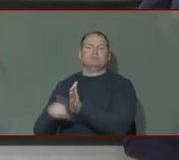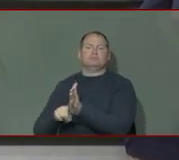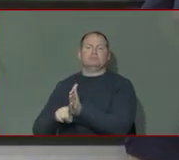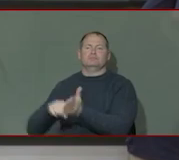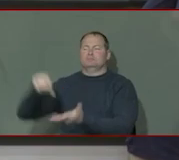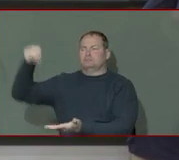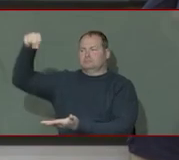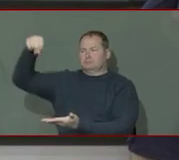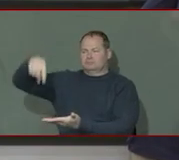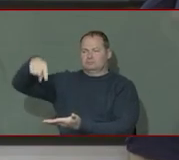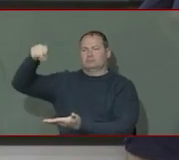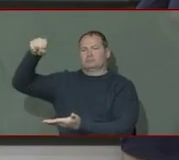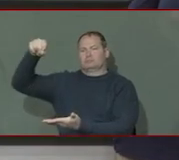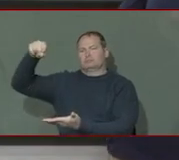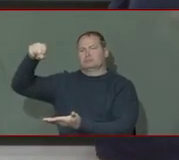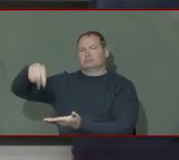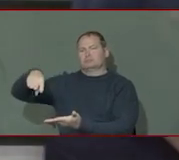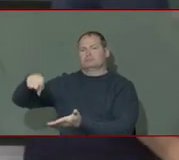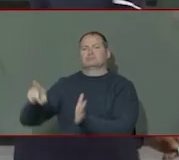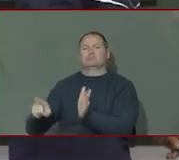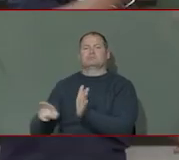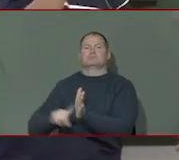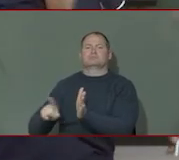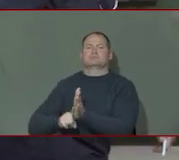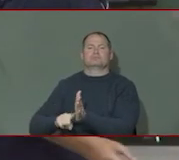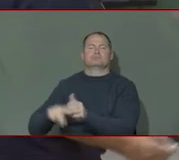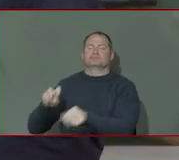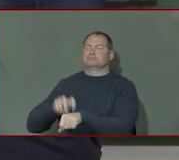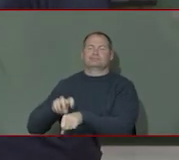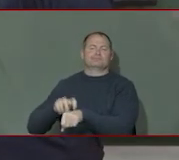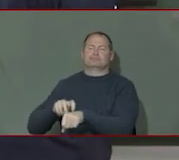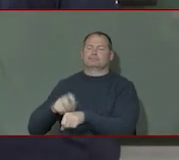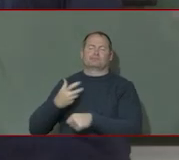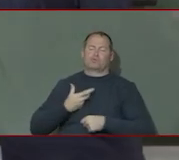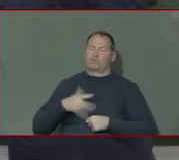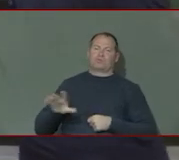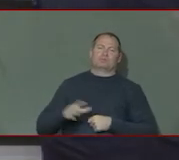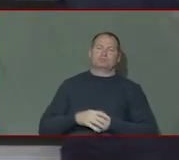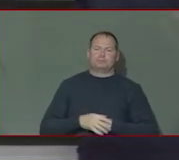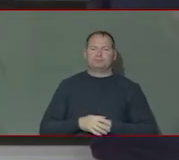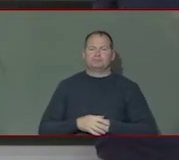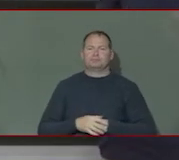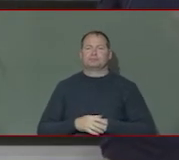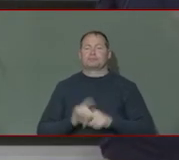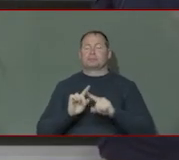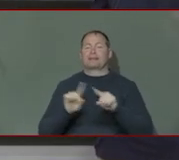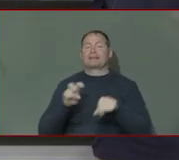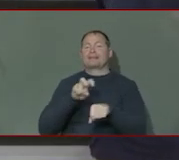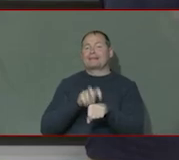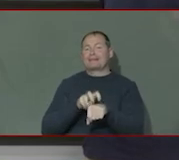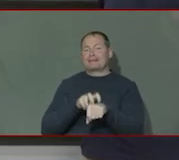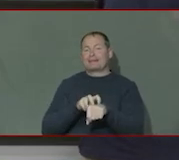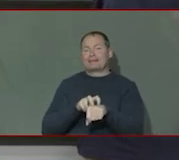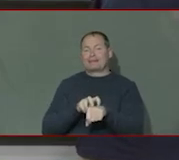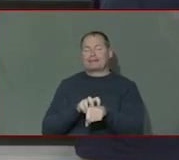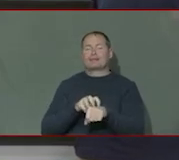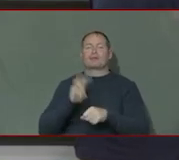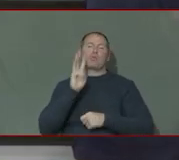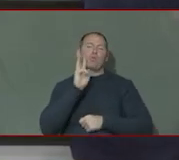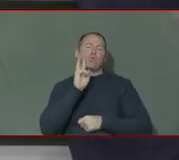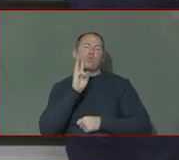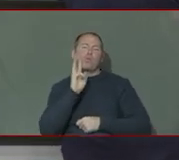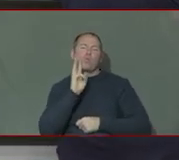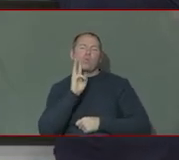of water containing substances the body does not want. But what the body needs, like water,